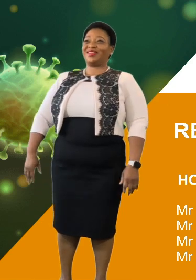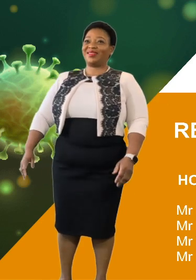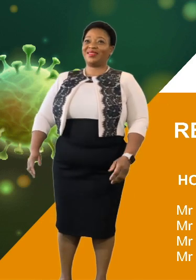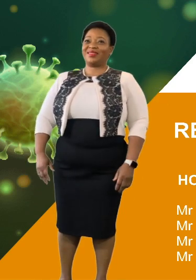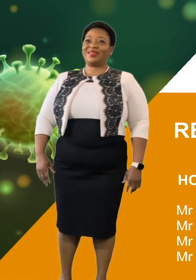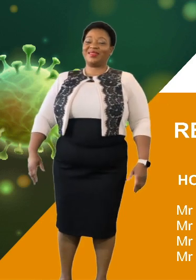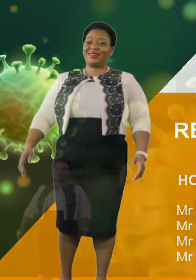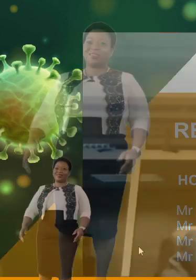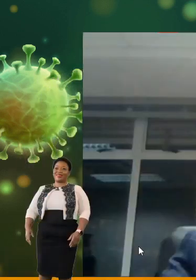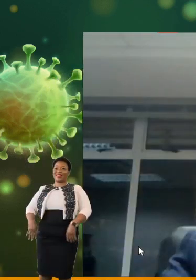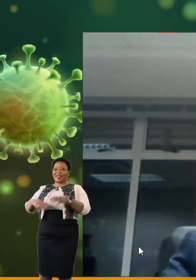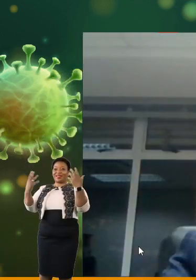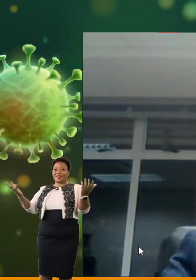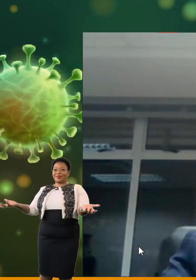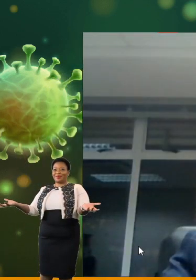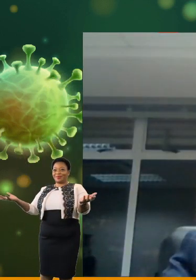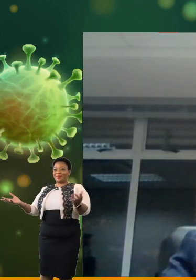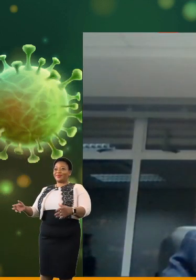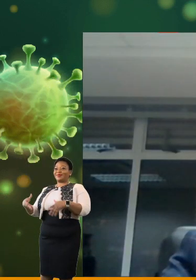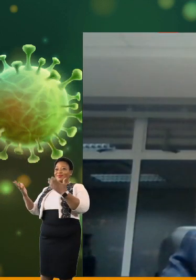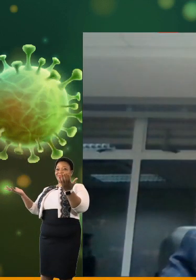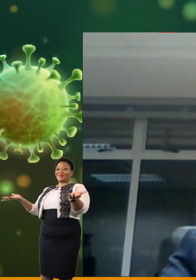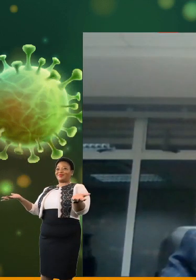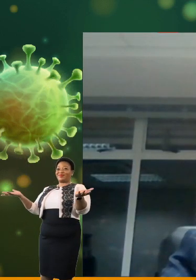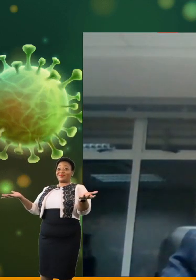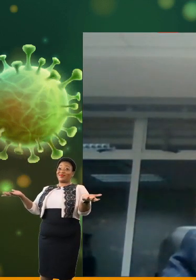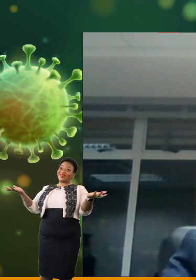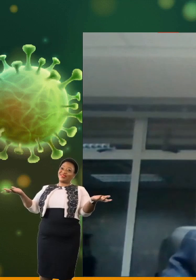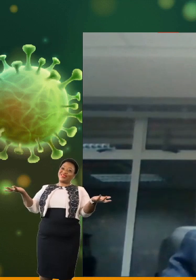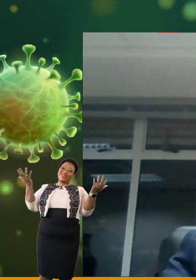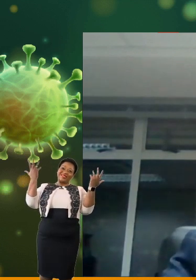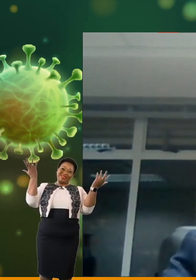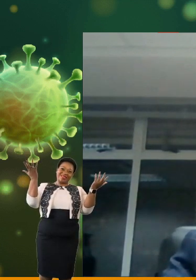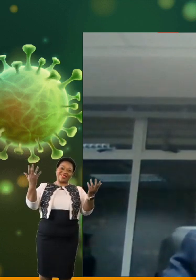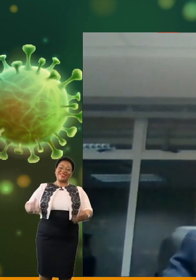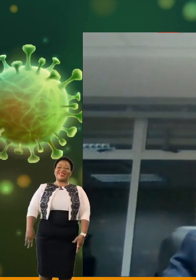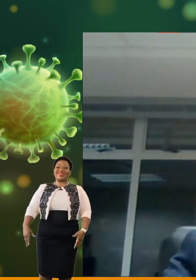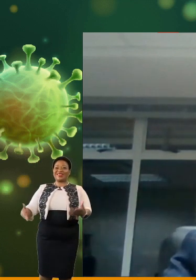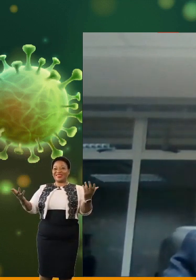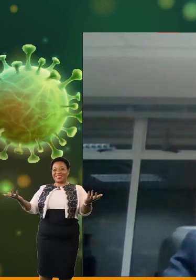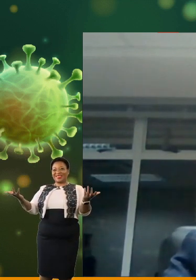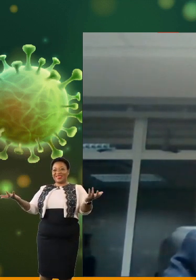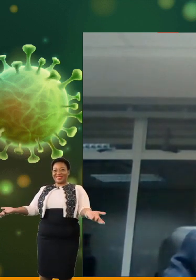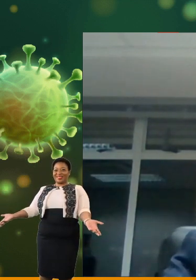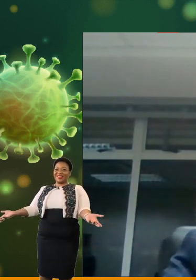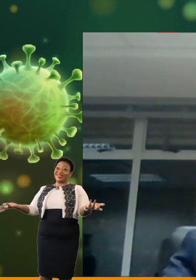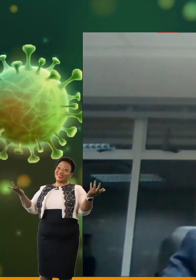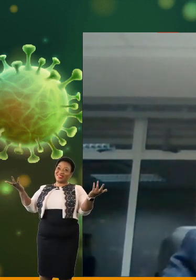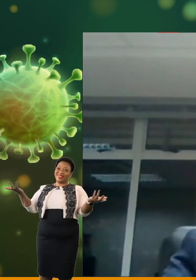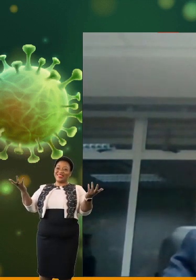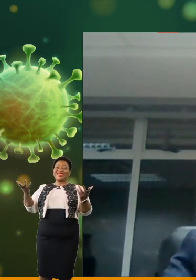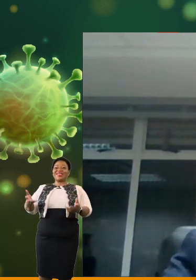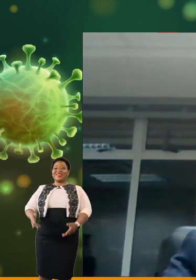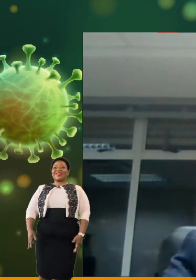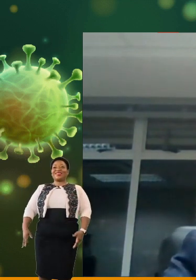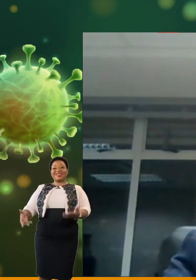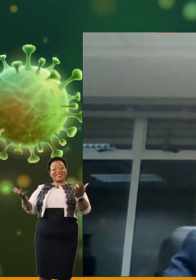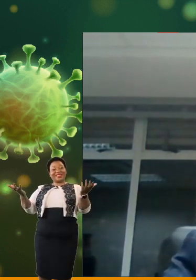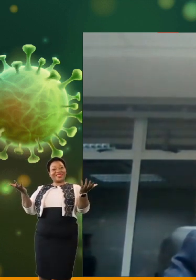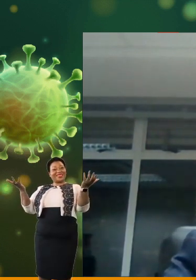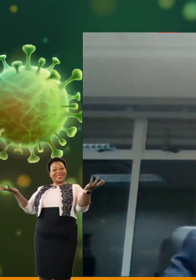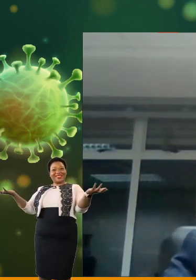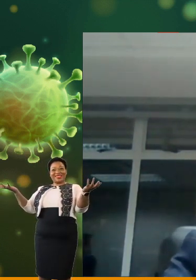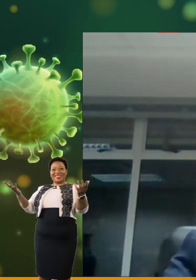screen. But for now, can we see Thulani? Are you with us? Are you audible? Will we be able to get